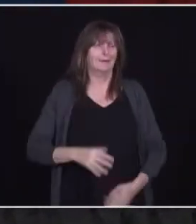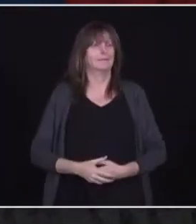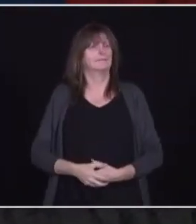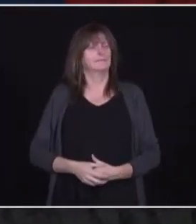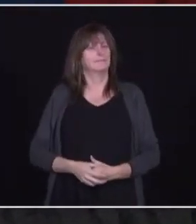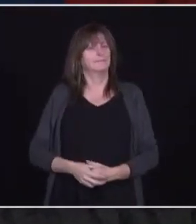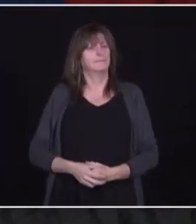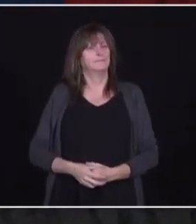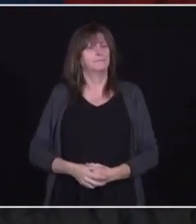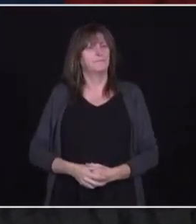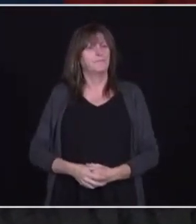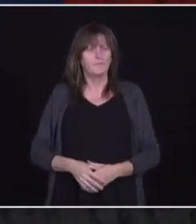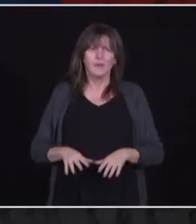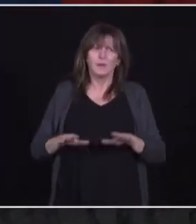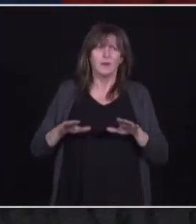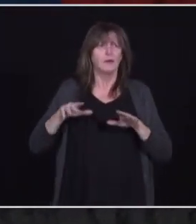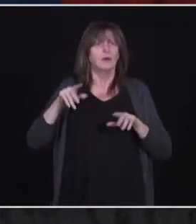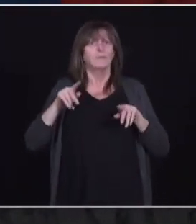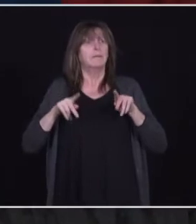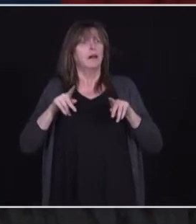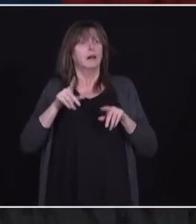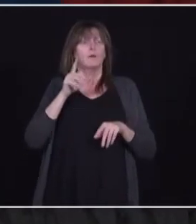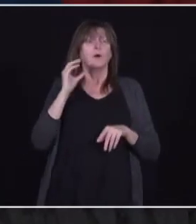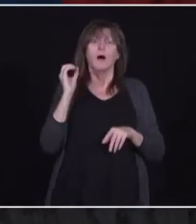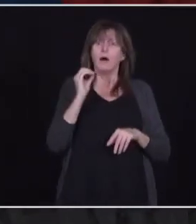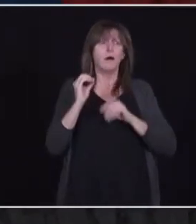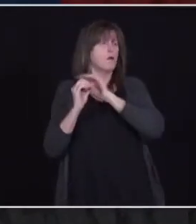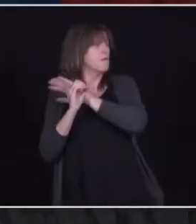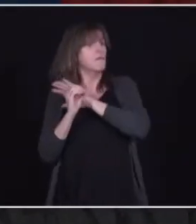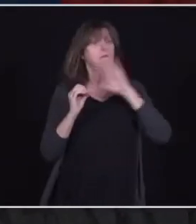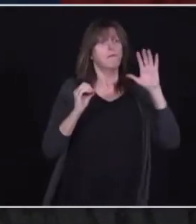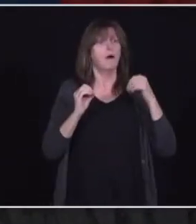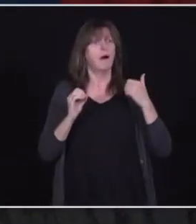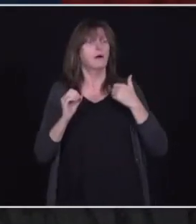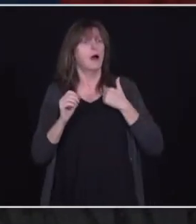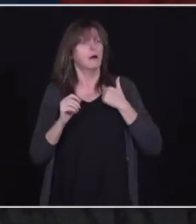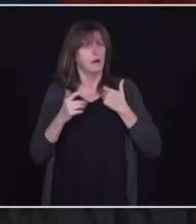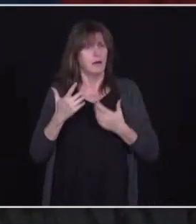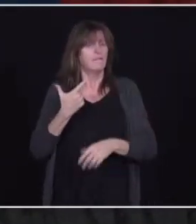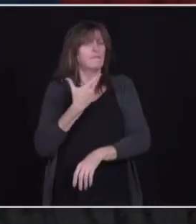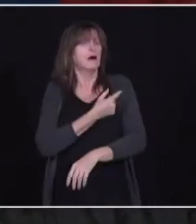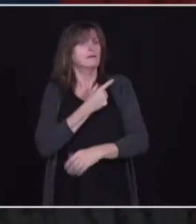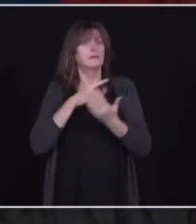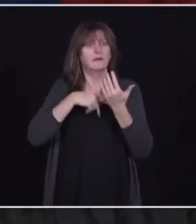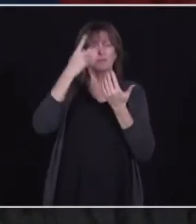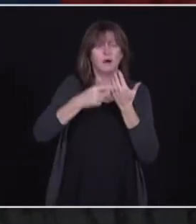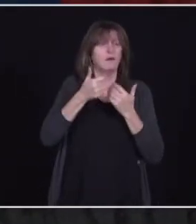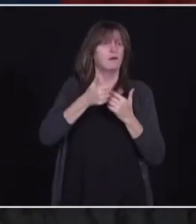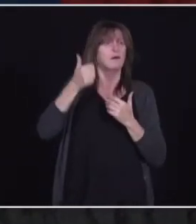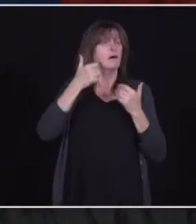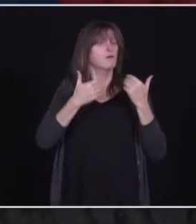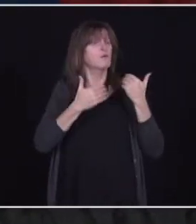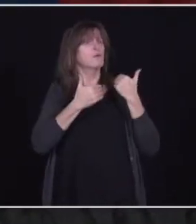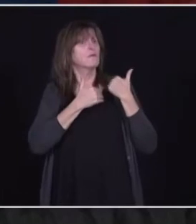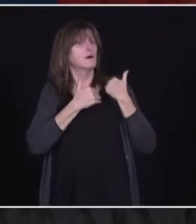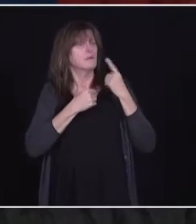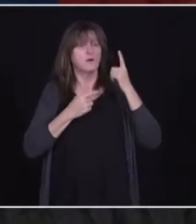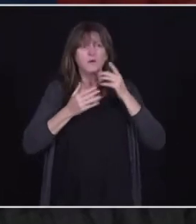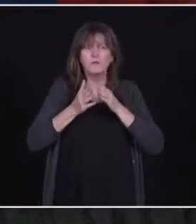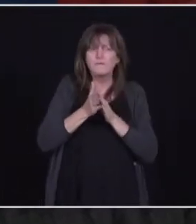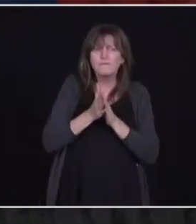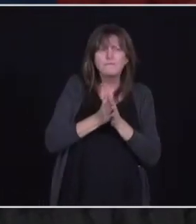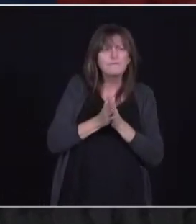spear for Ontario and Canada in this vaccination program, this light at the end of the tunnel, they're fired up. Let me tell you, I visited both sites.